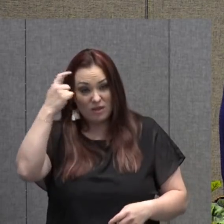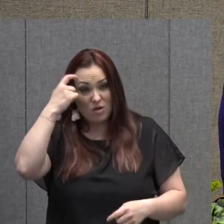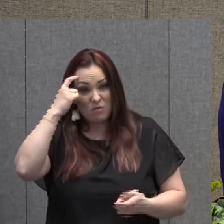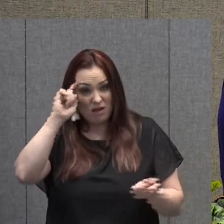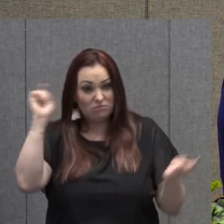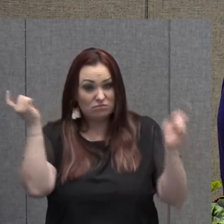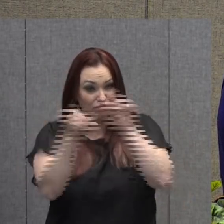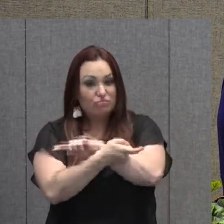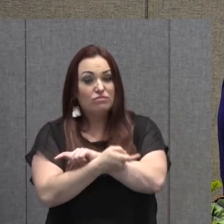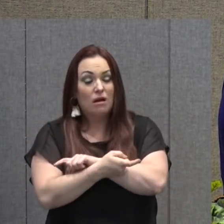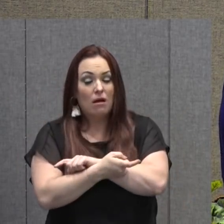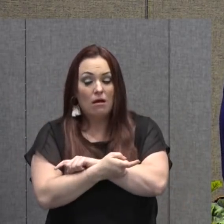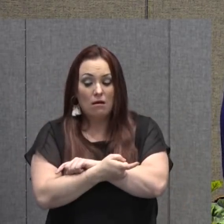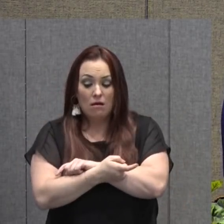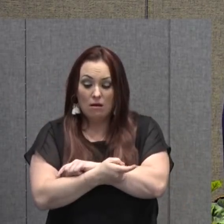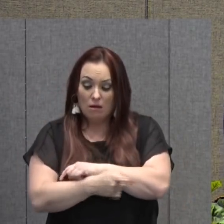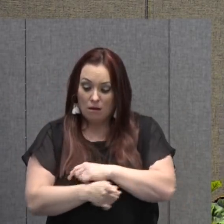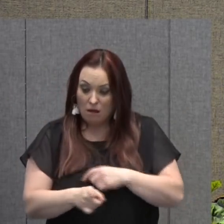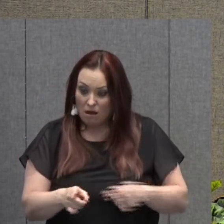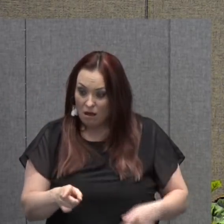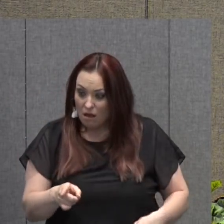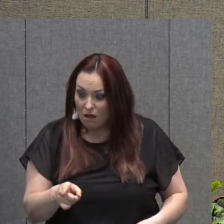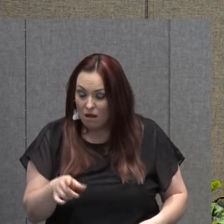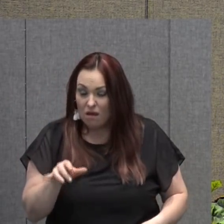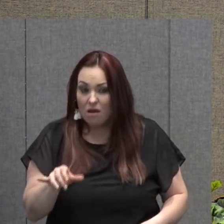about how they felt